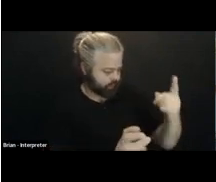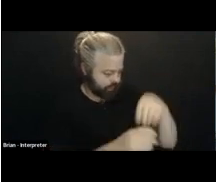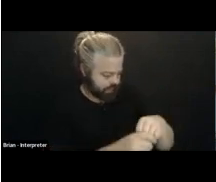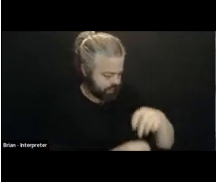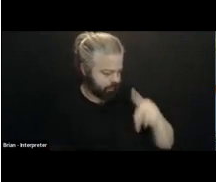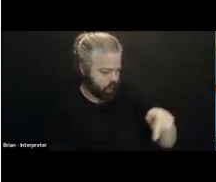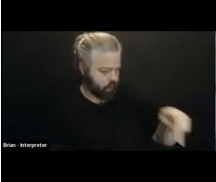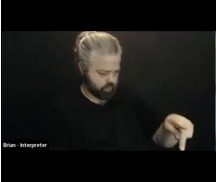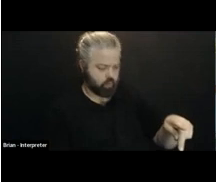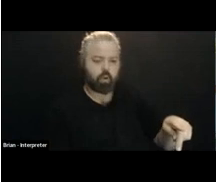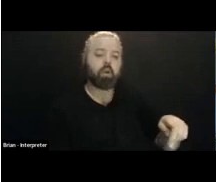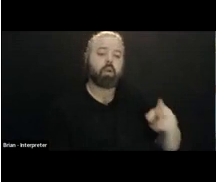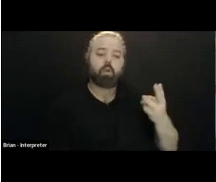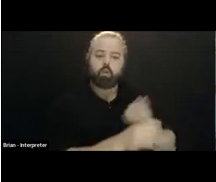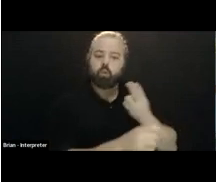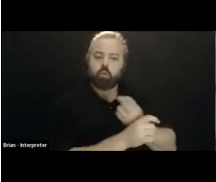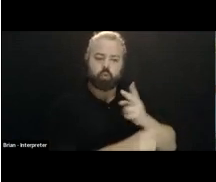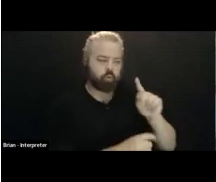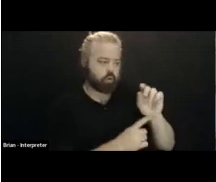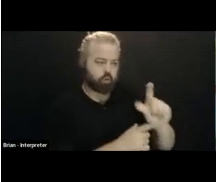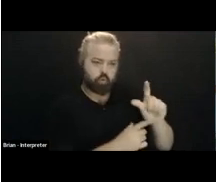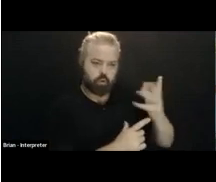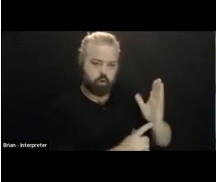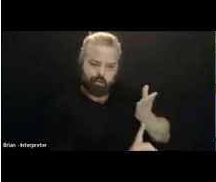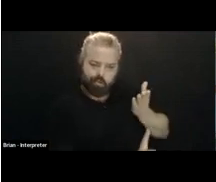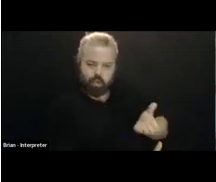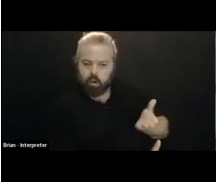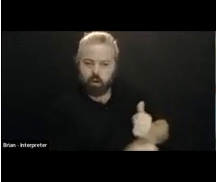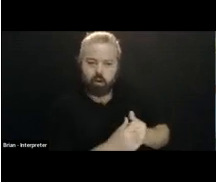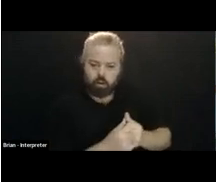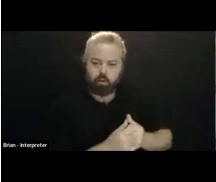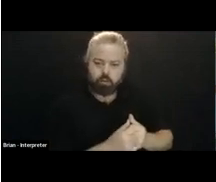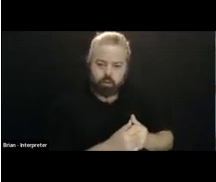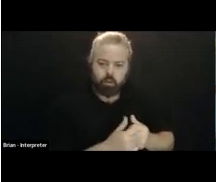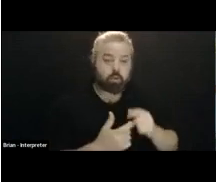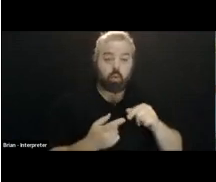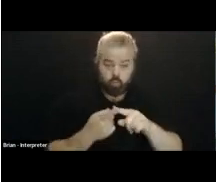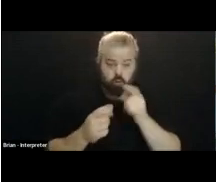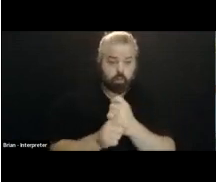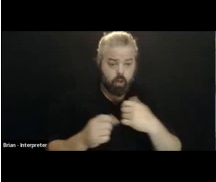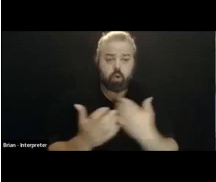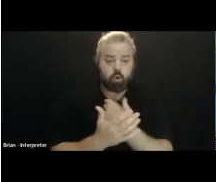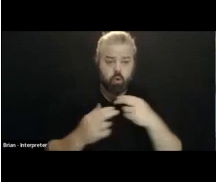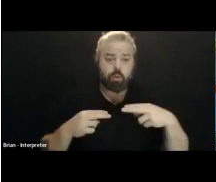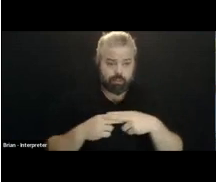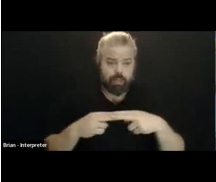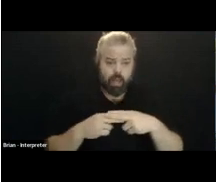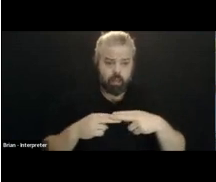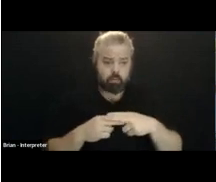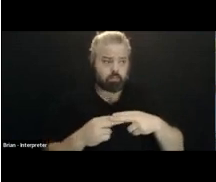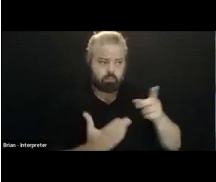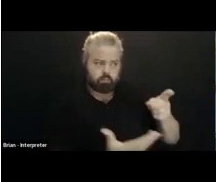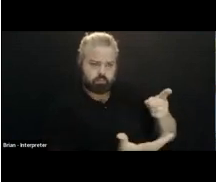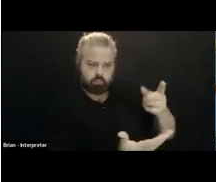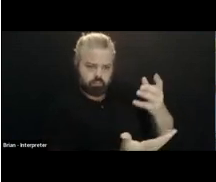the tools already inherent in PowerPoint. So as you create a new slide, use everything that's built right in